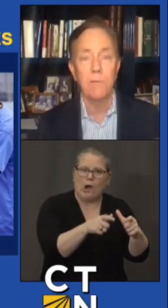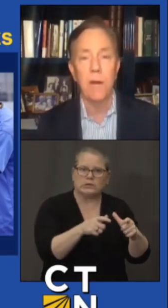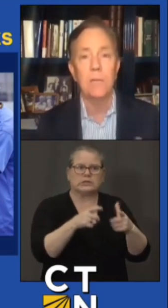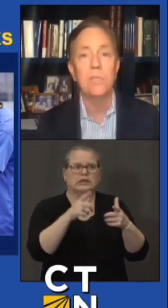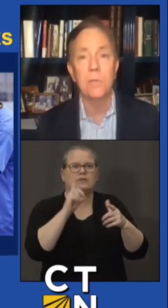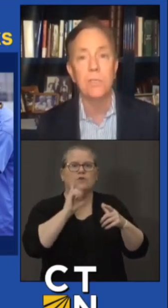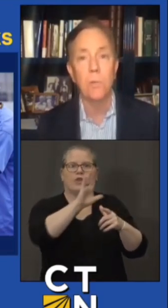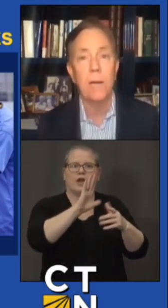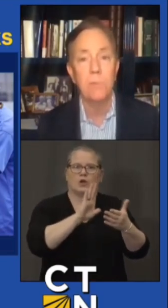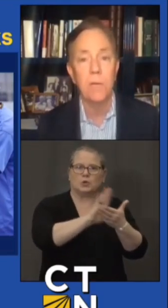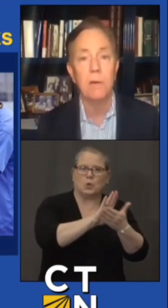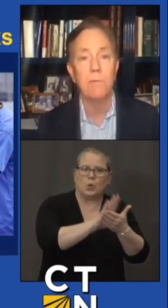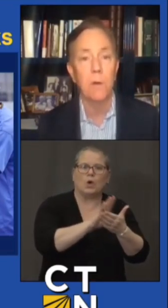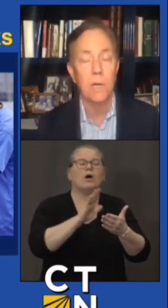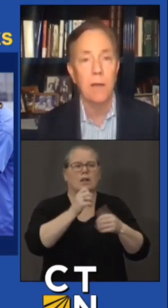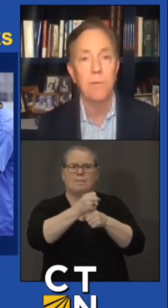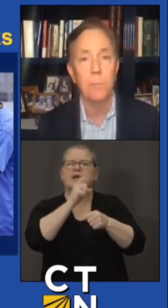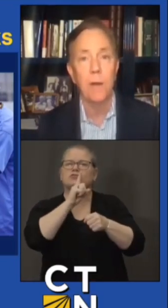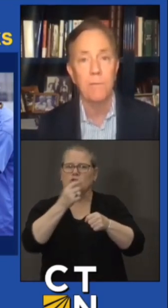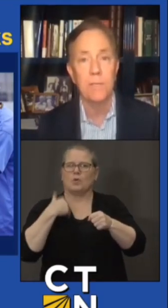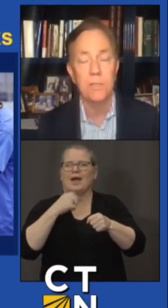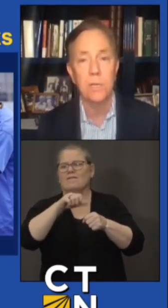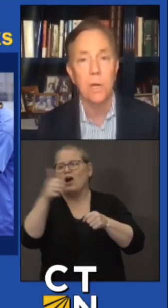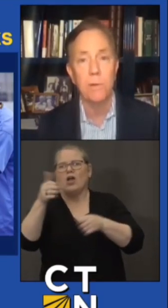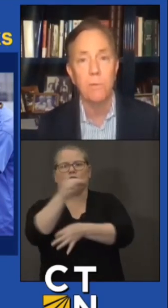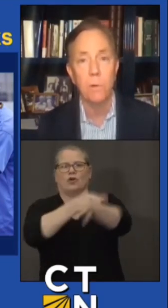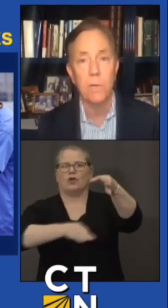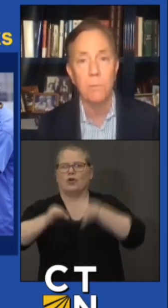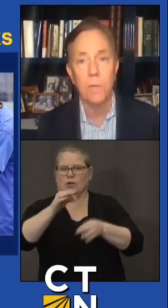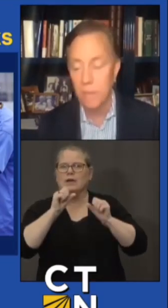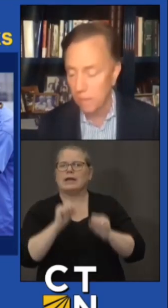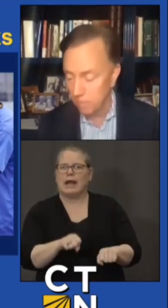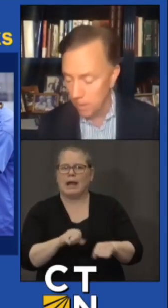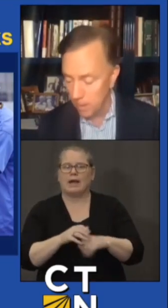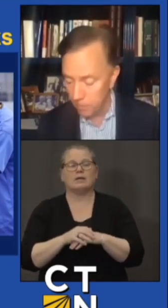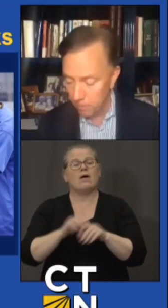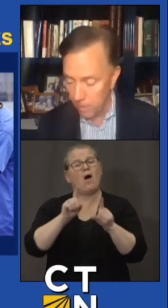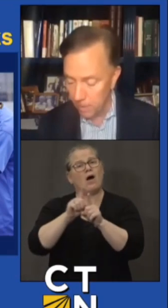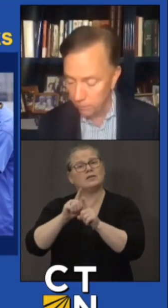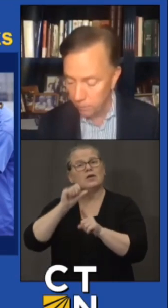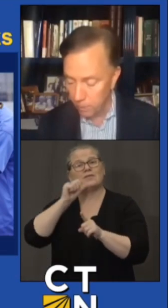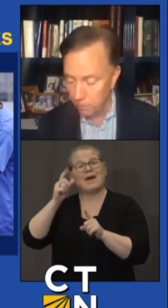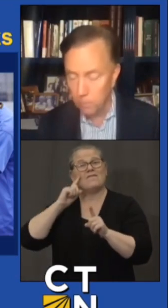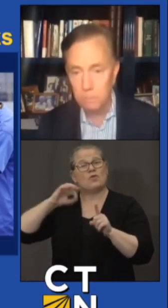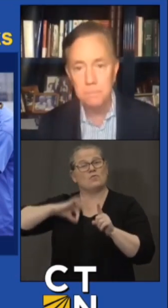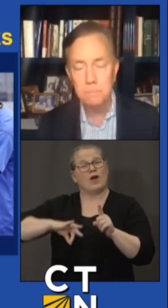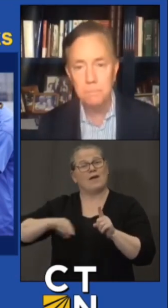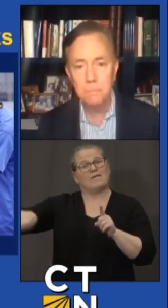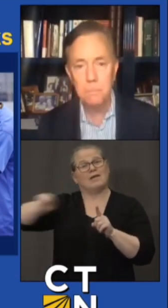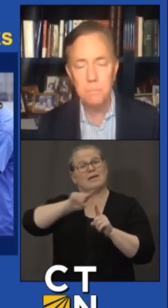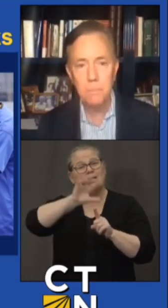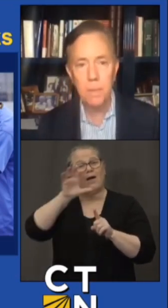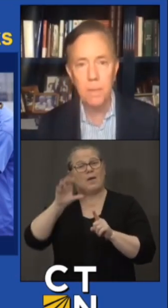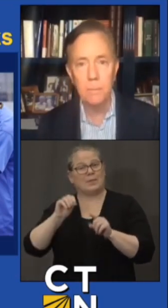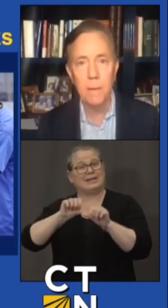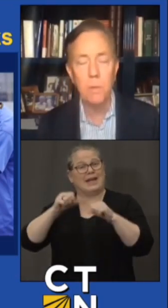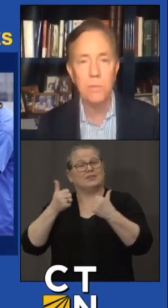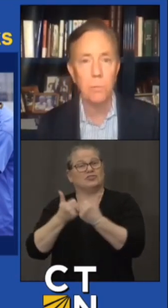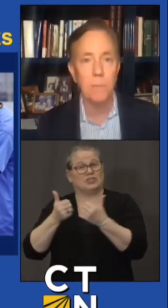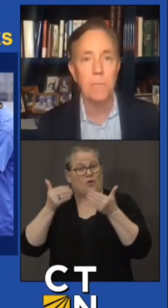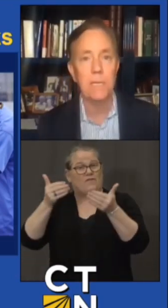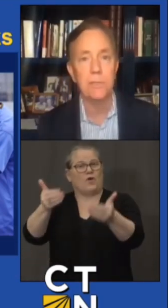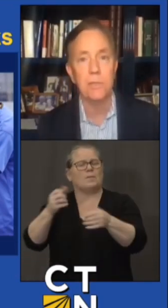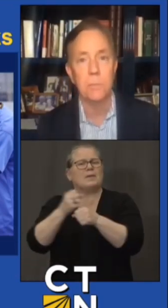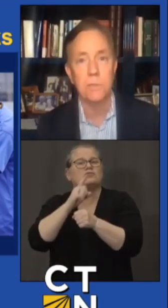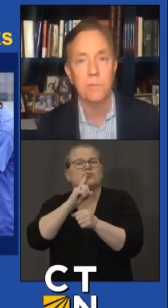broadly volunteers are out there for our not-for-profits going forward and what that means for people. I'm also